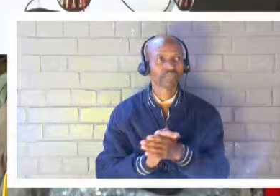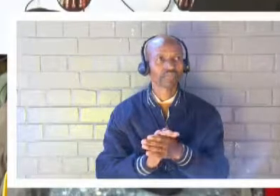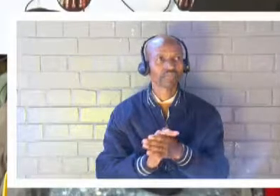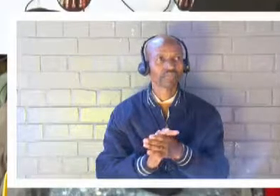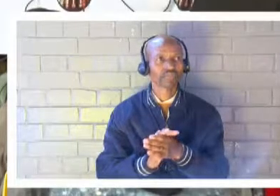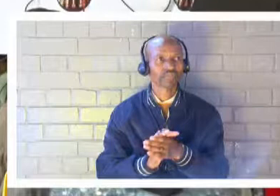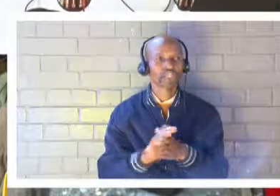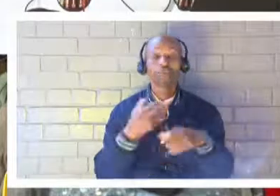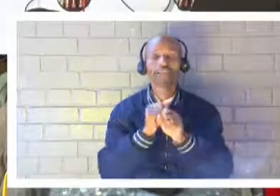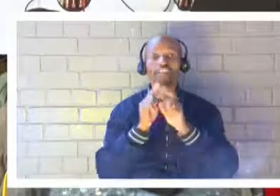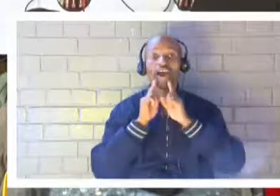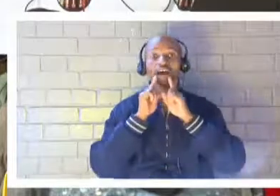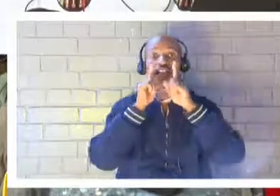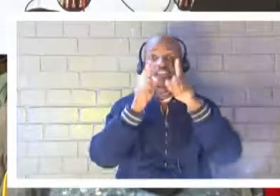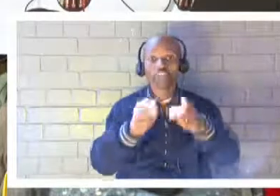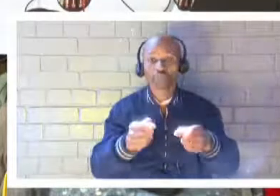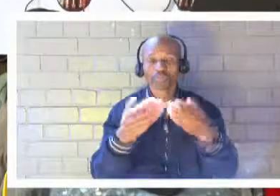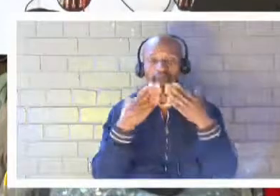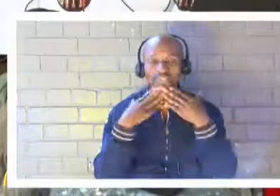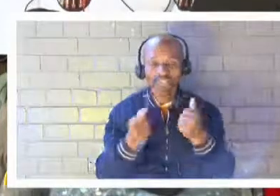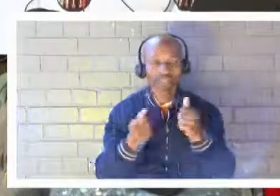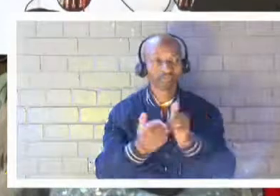Okay, can you make that announcement, Lucas?